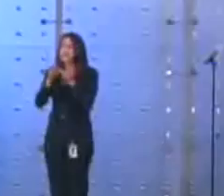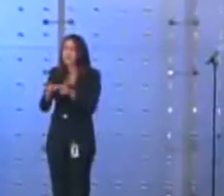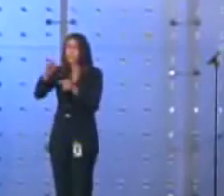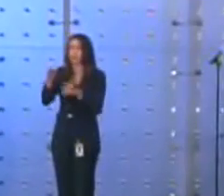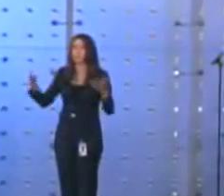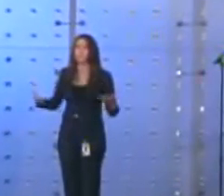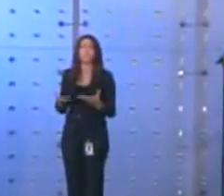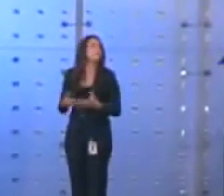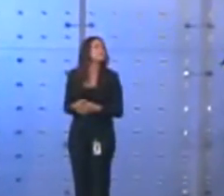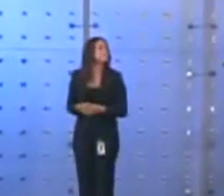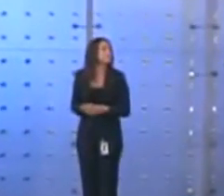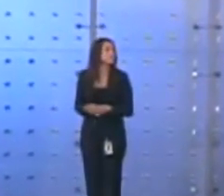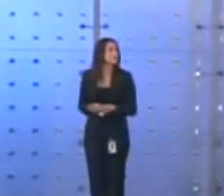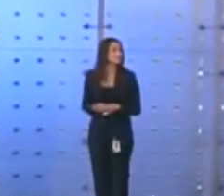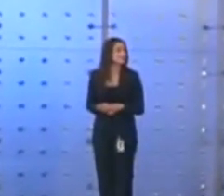good-paying jobs.